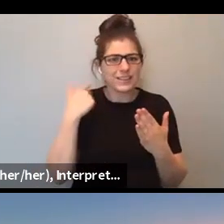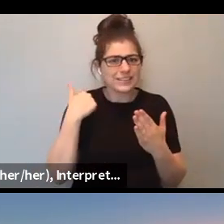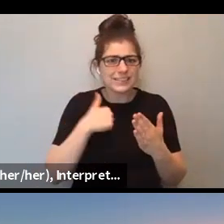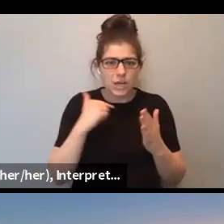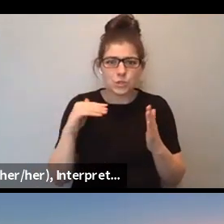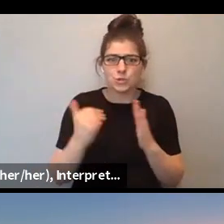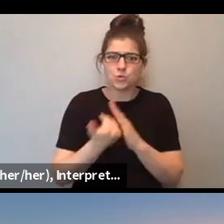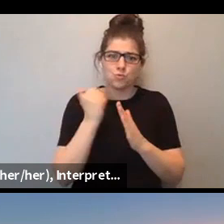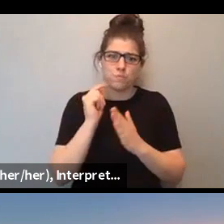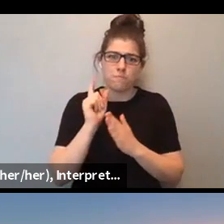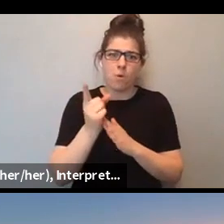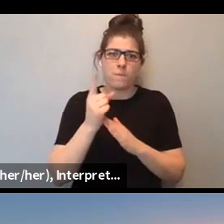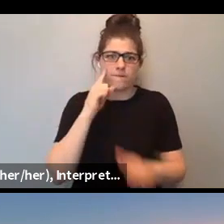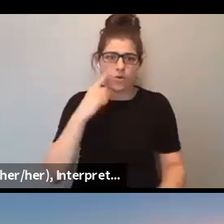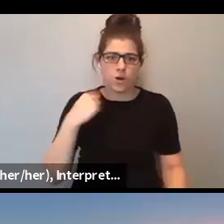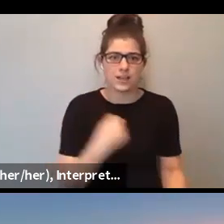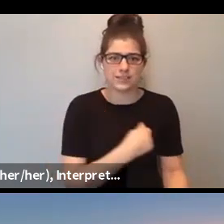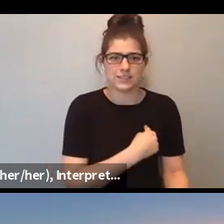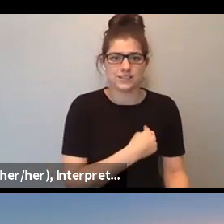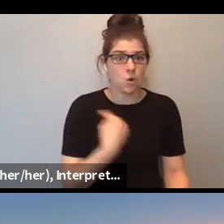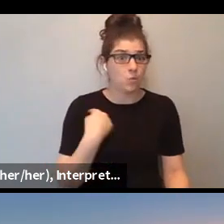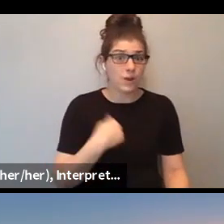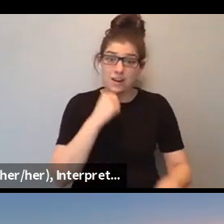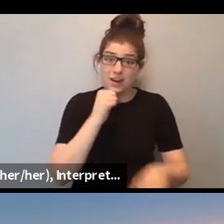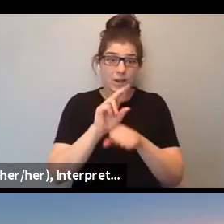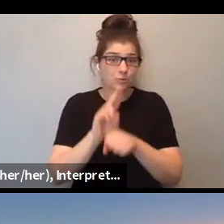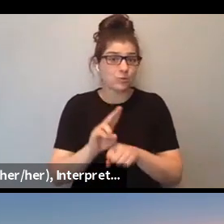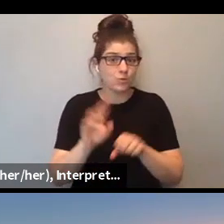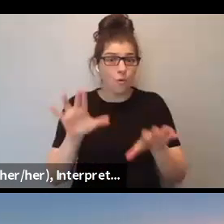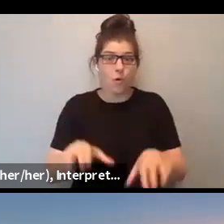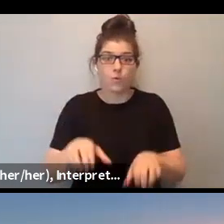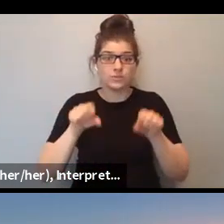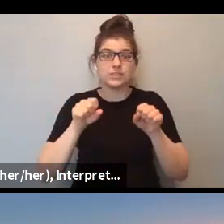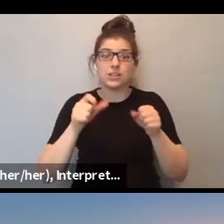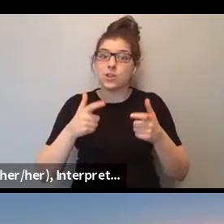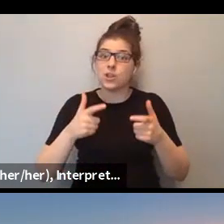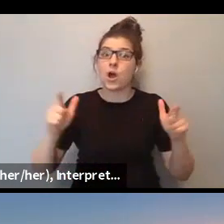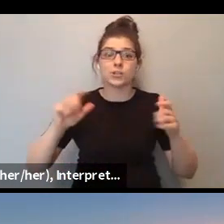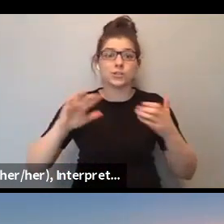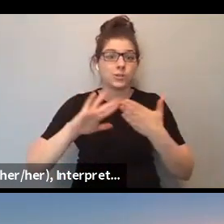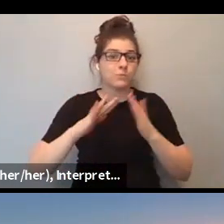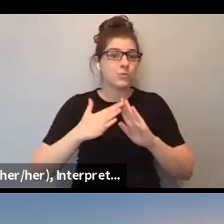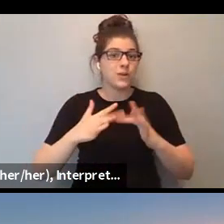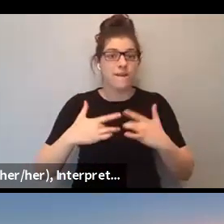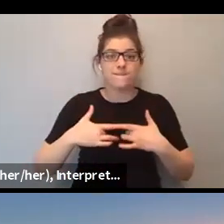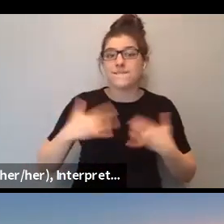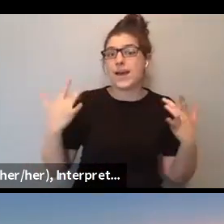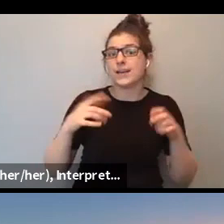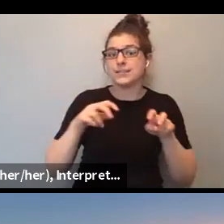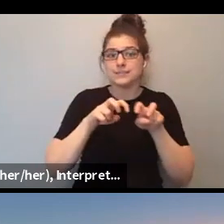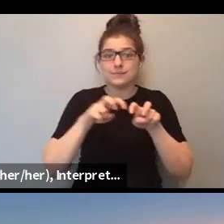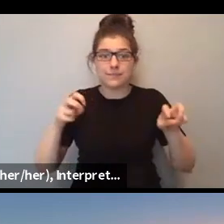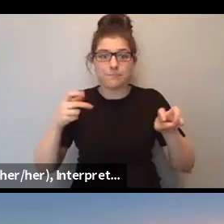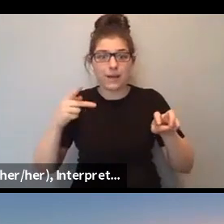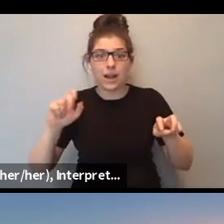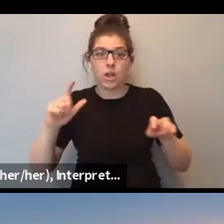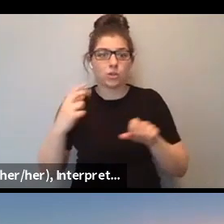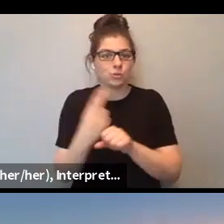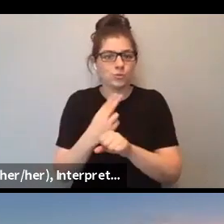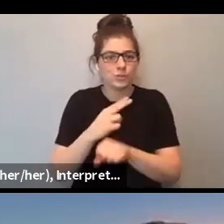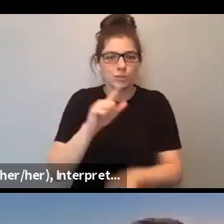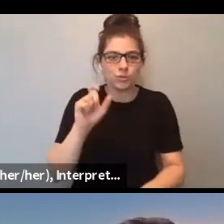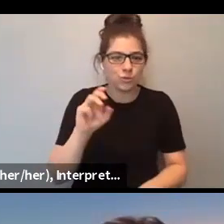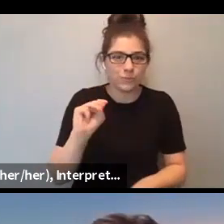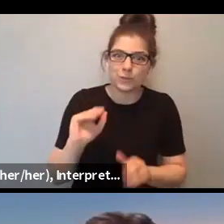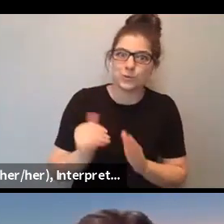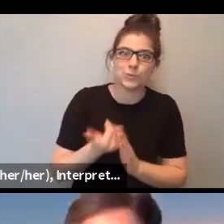us. We are not used to holding large community events and panels via Zoom. So the